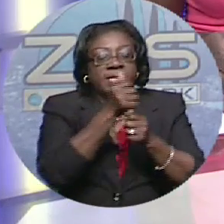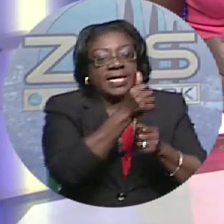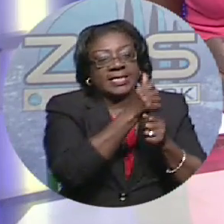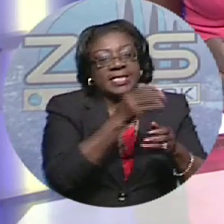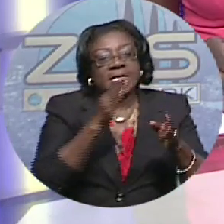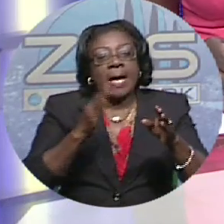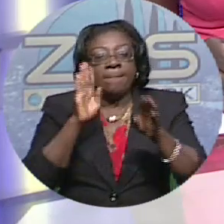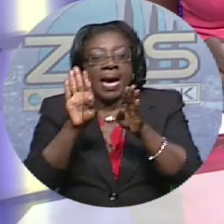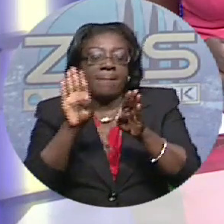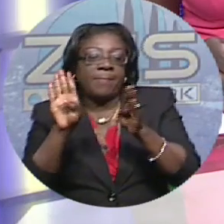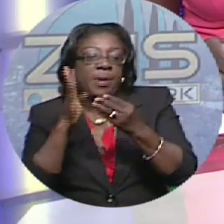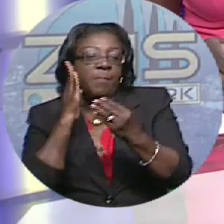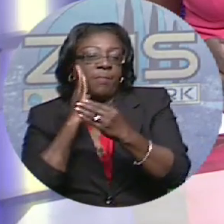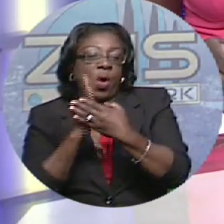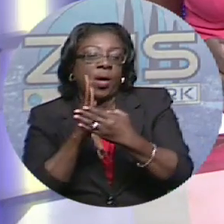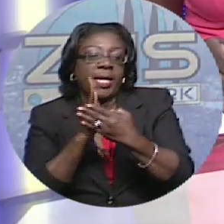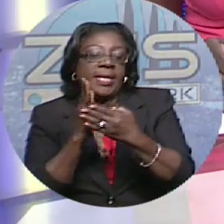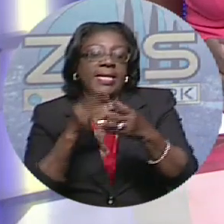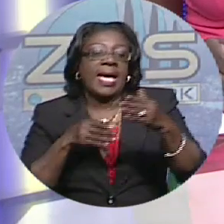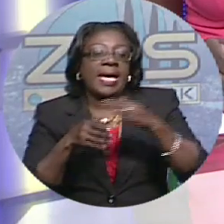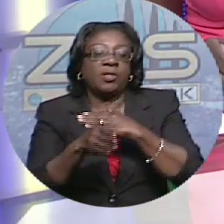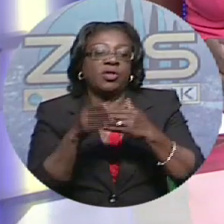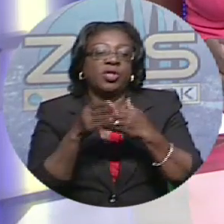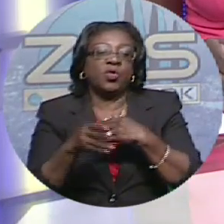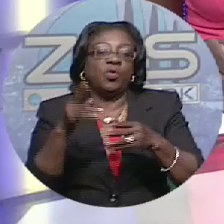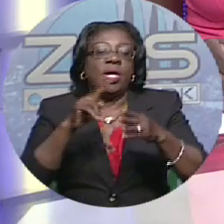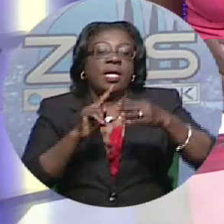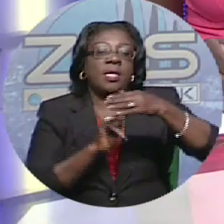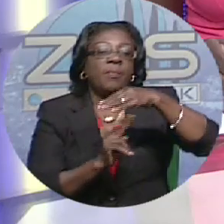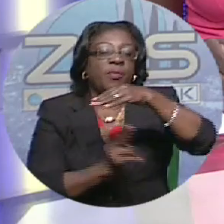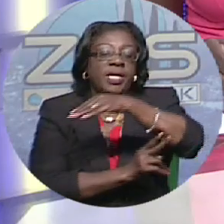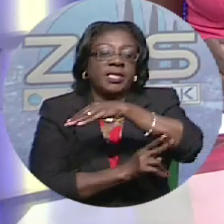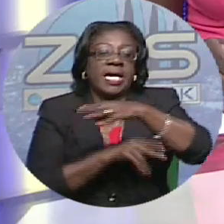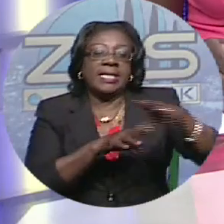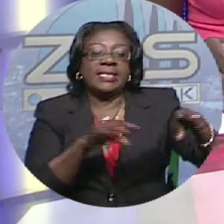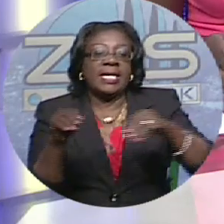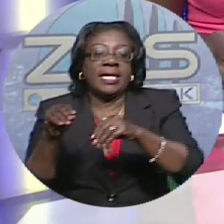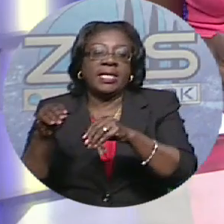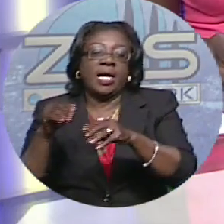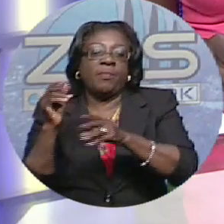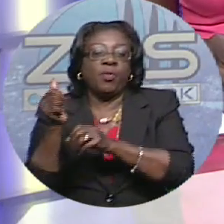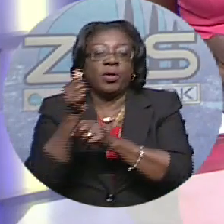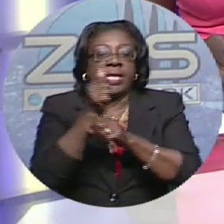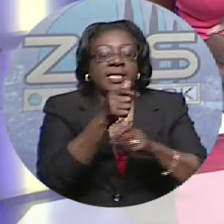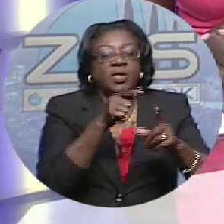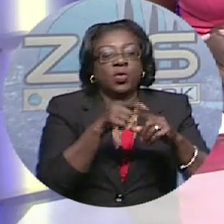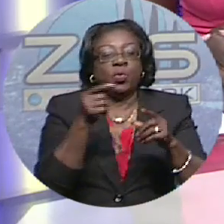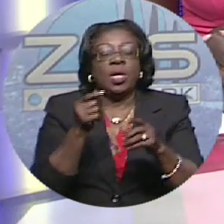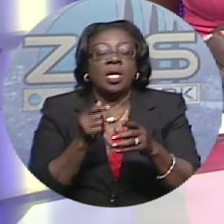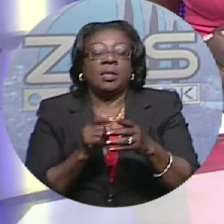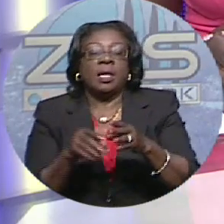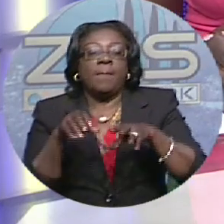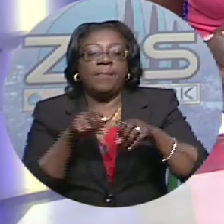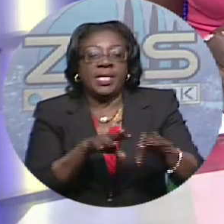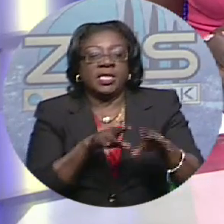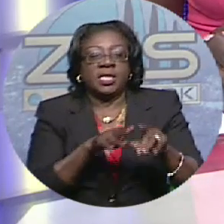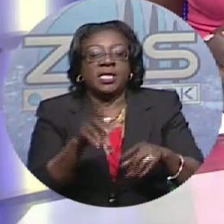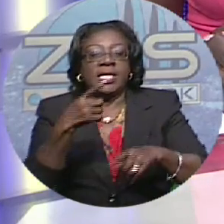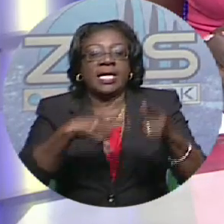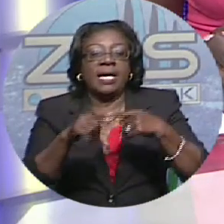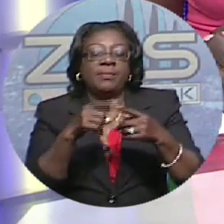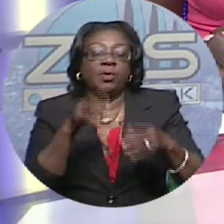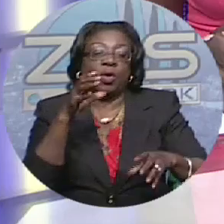blocking the entrance to the Paradise Island Bridge and taking their protest to the beach. Well, our friend Carrie was at the magistrate's court this morning for